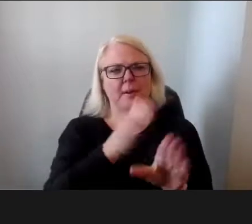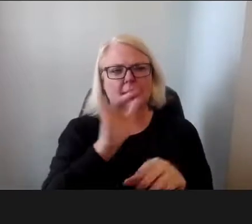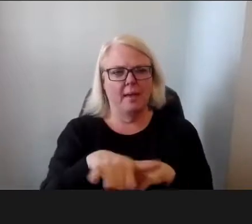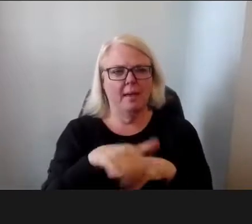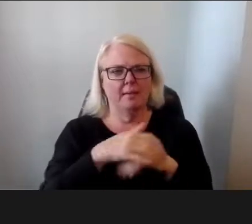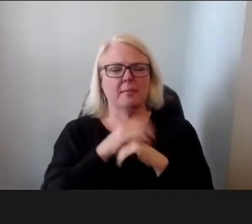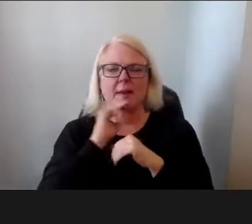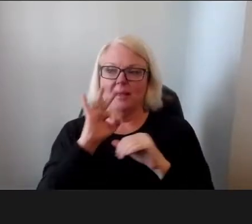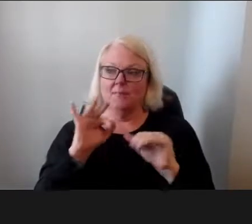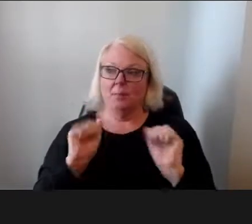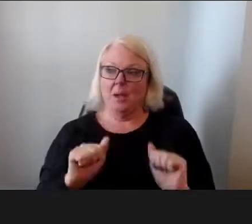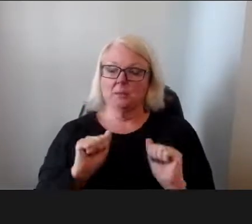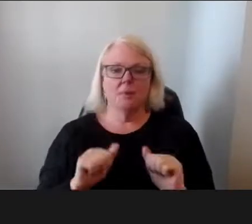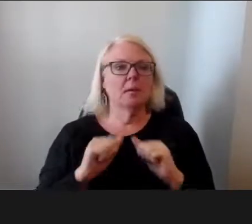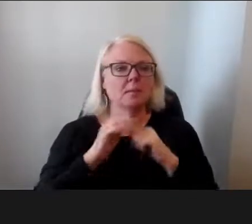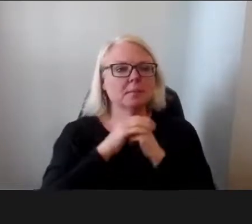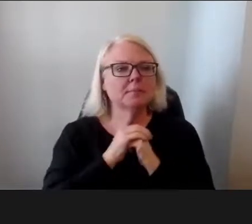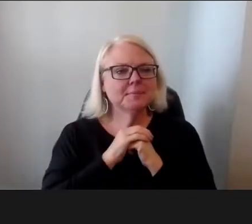if possible?